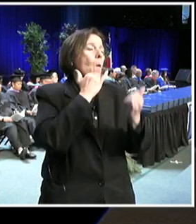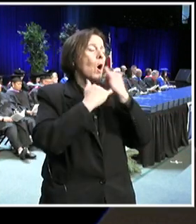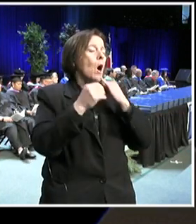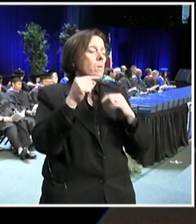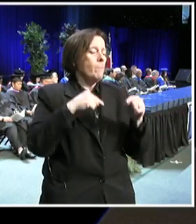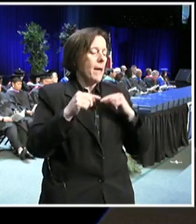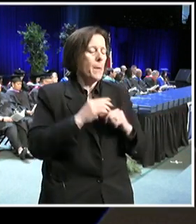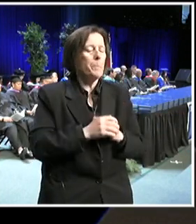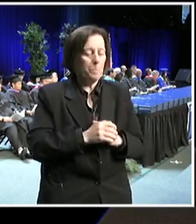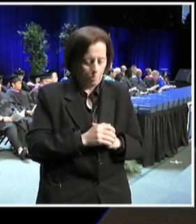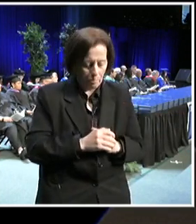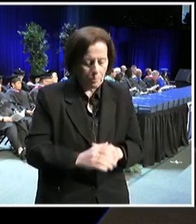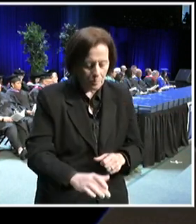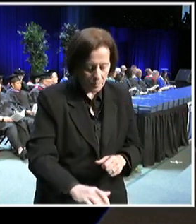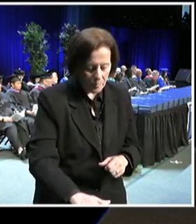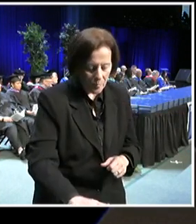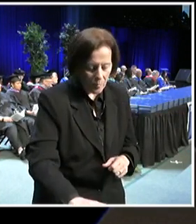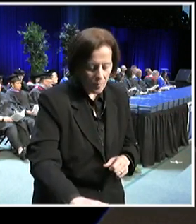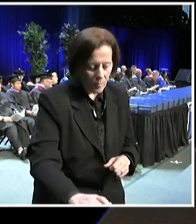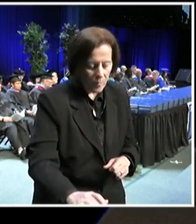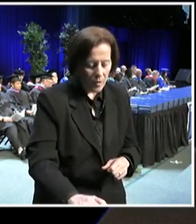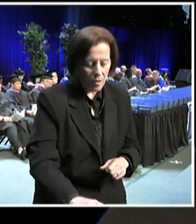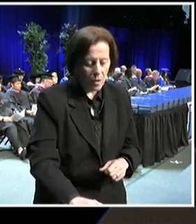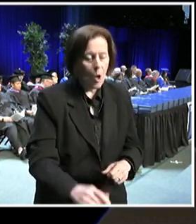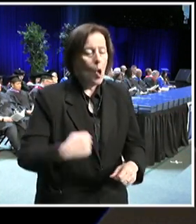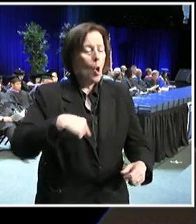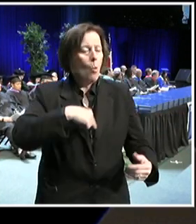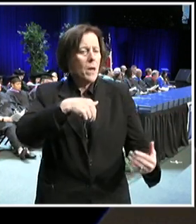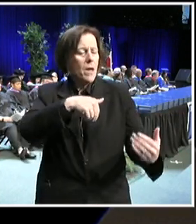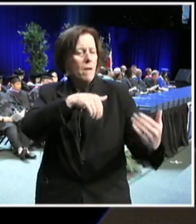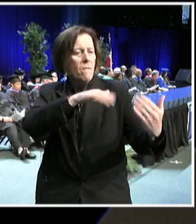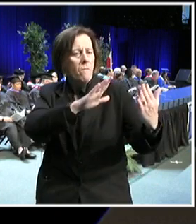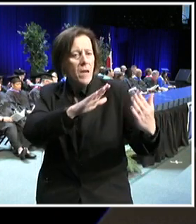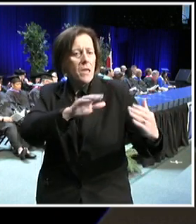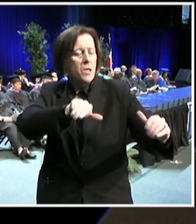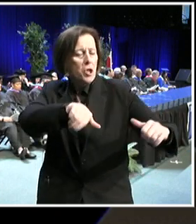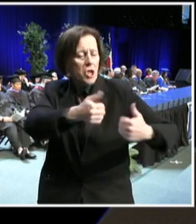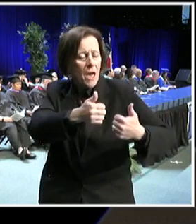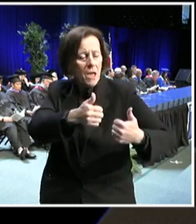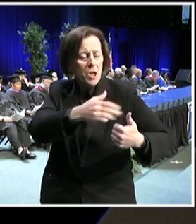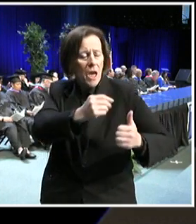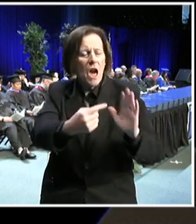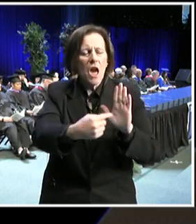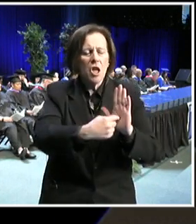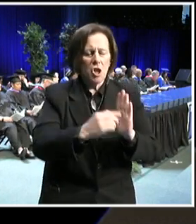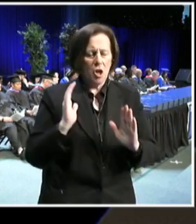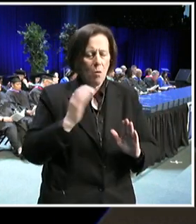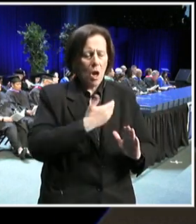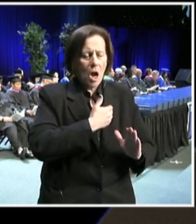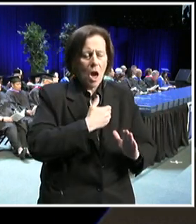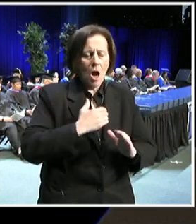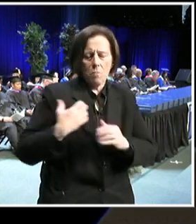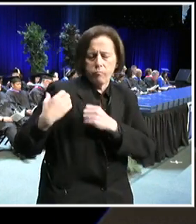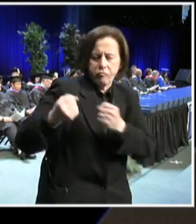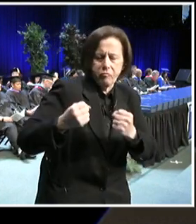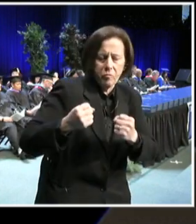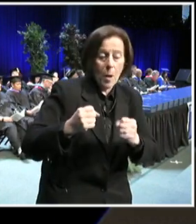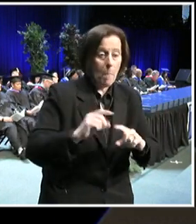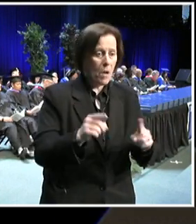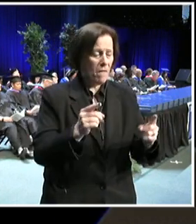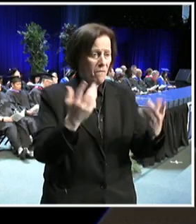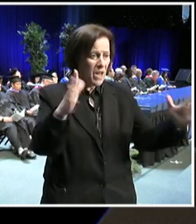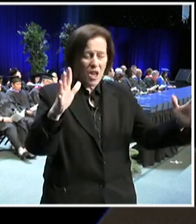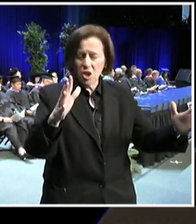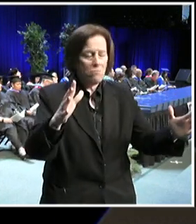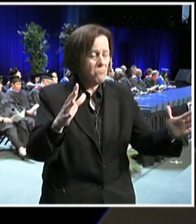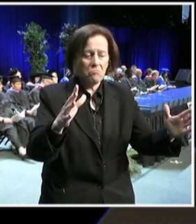Ooh. We have faced adversities and shown ourselves to be resilient beyond measure, but we are not done yet. If